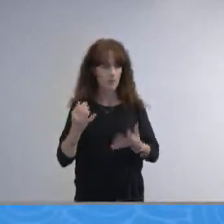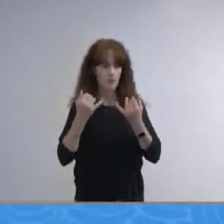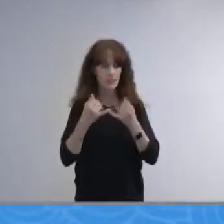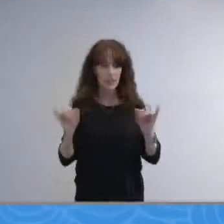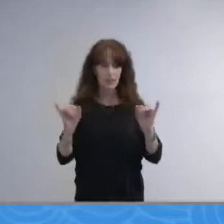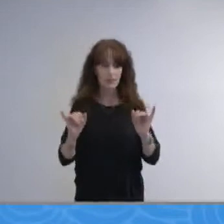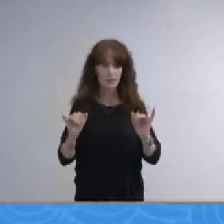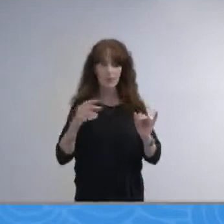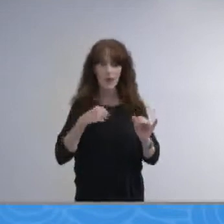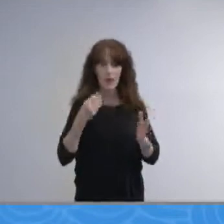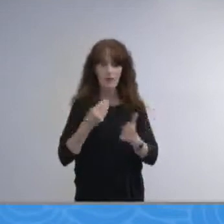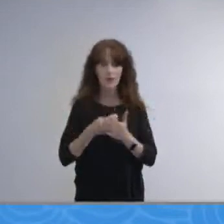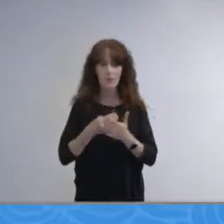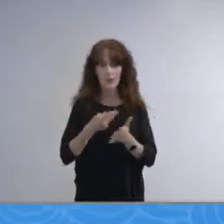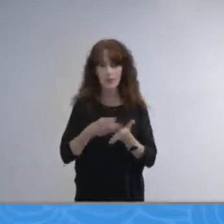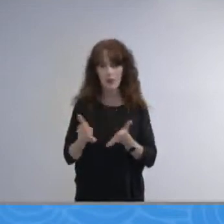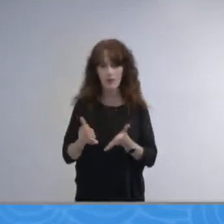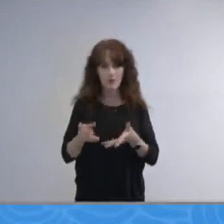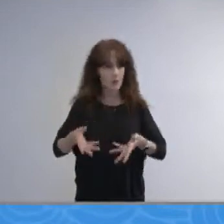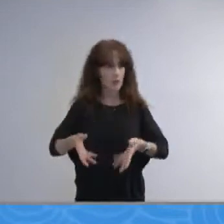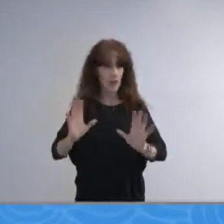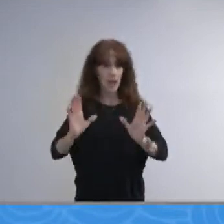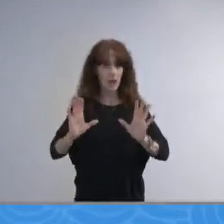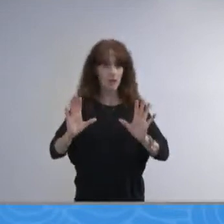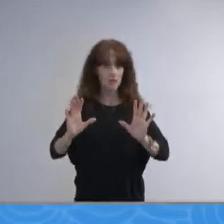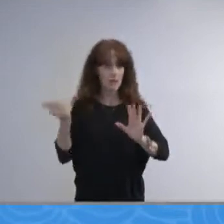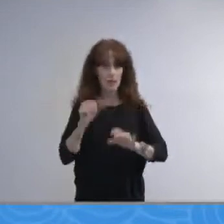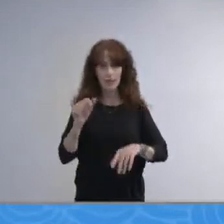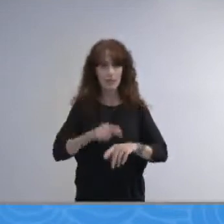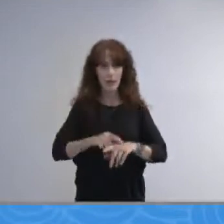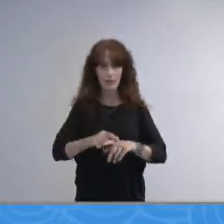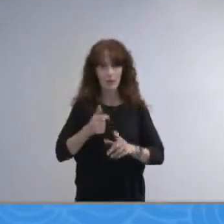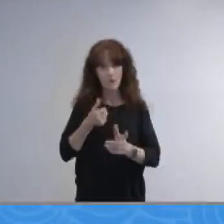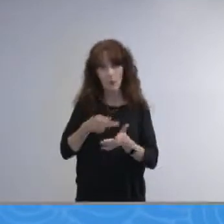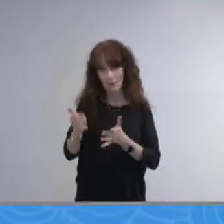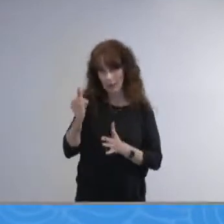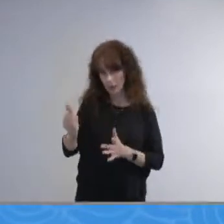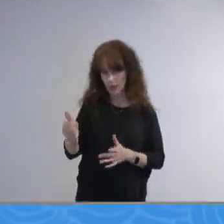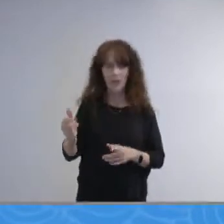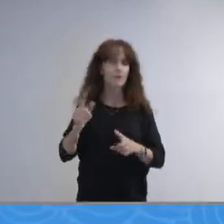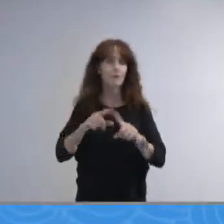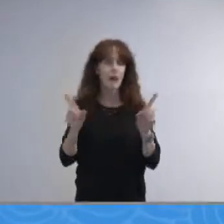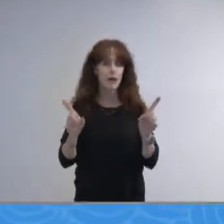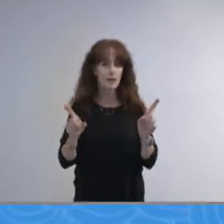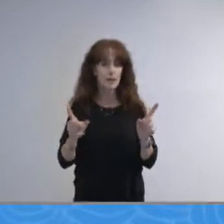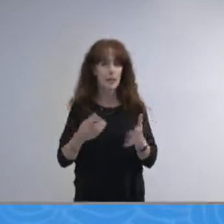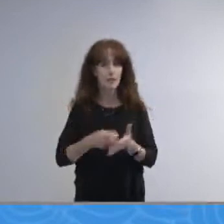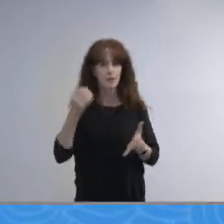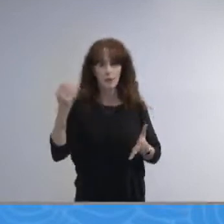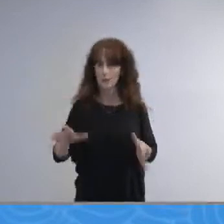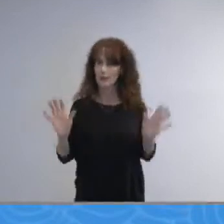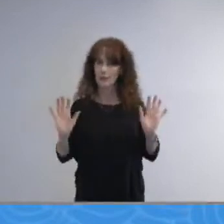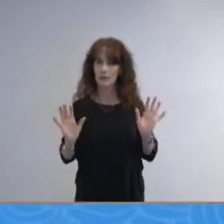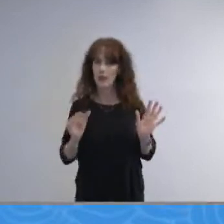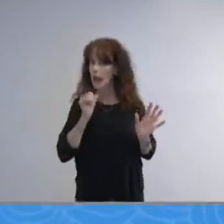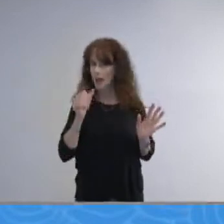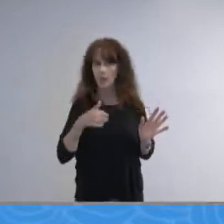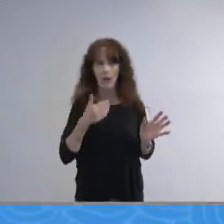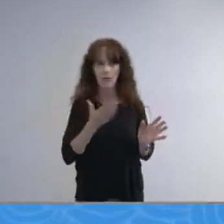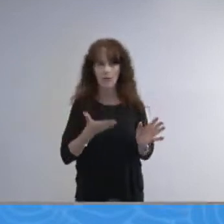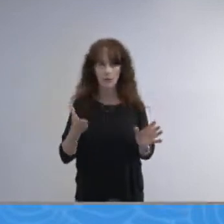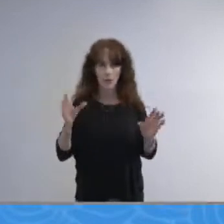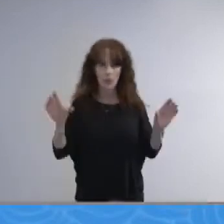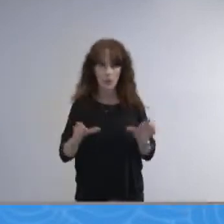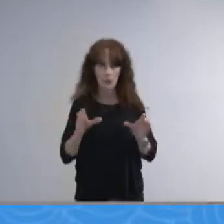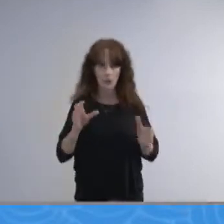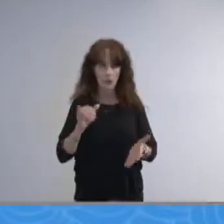and you have the funds to pay for it, you're welcome to do that at any time. But if they're expensive, I will not have the resources to do